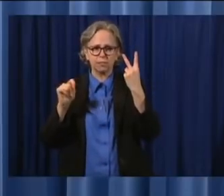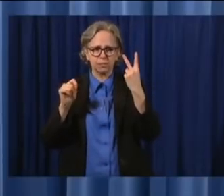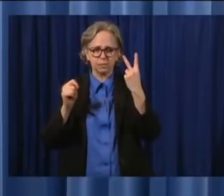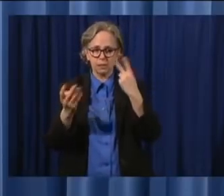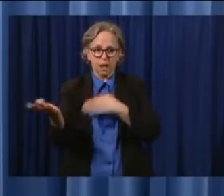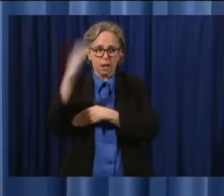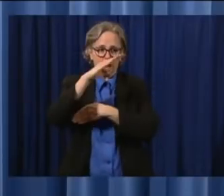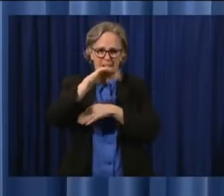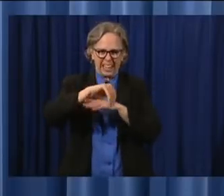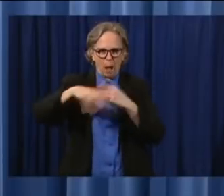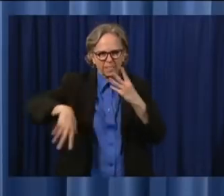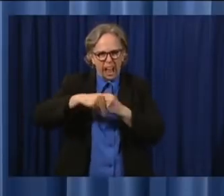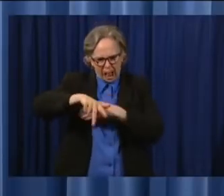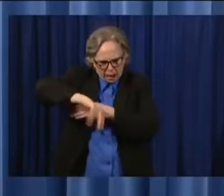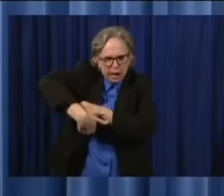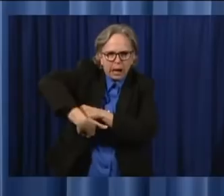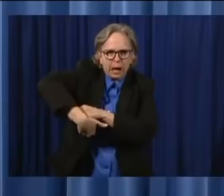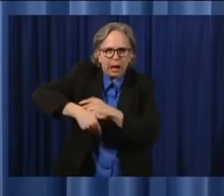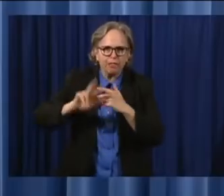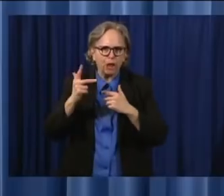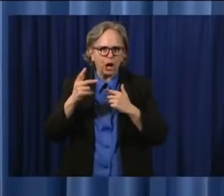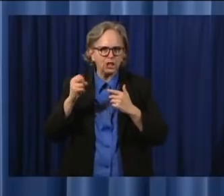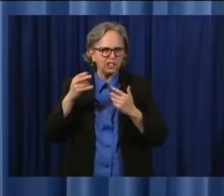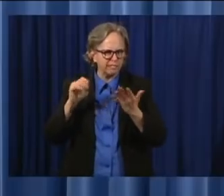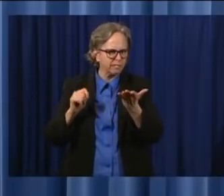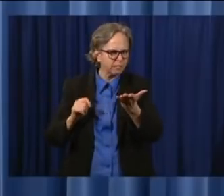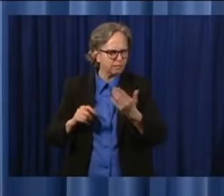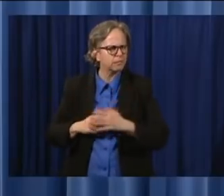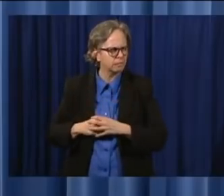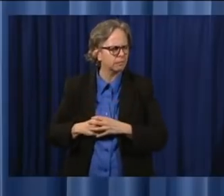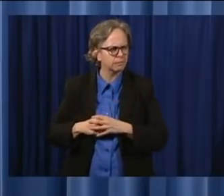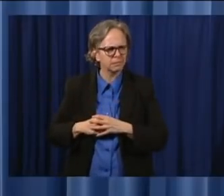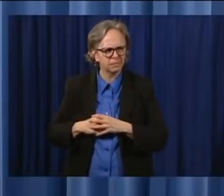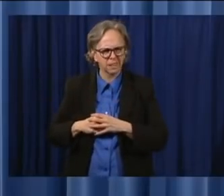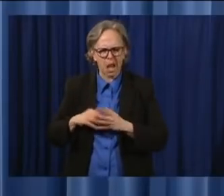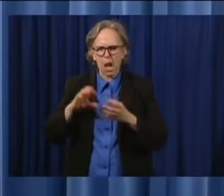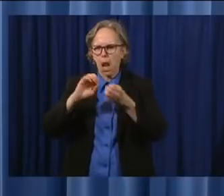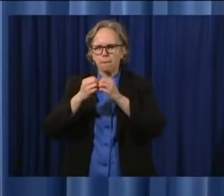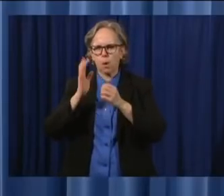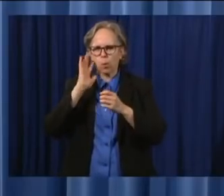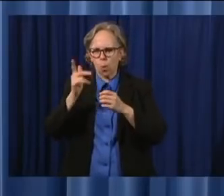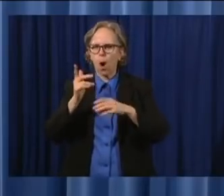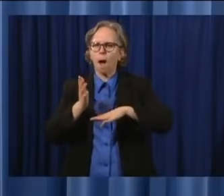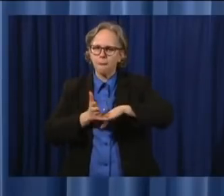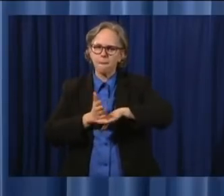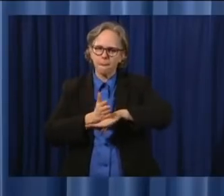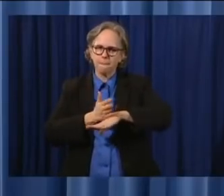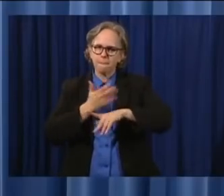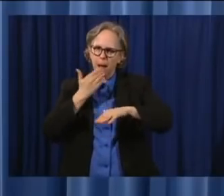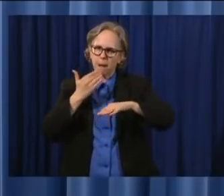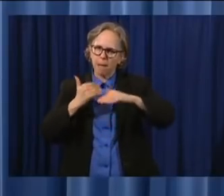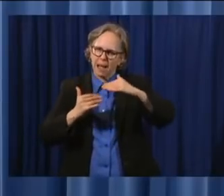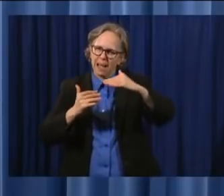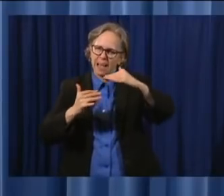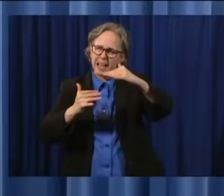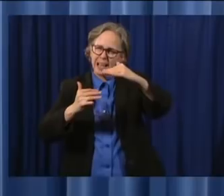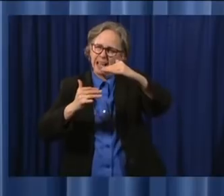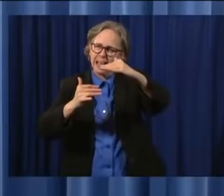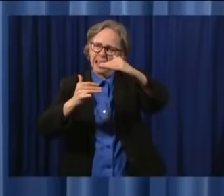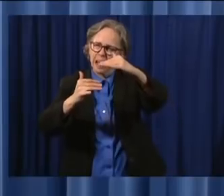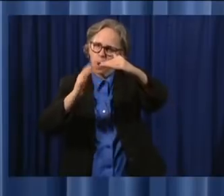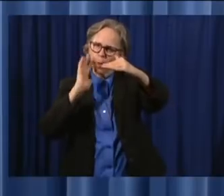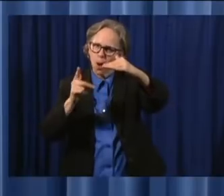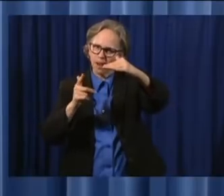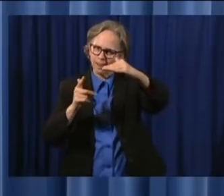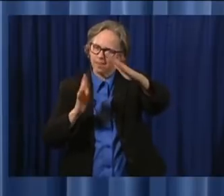see numbers get better and get higher, but we are certainly not satisfied with where we are.